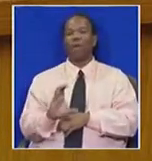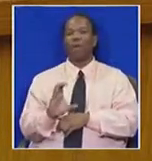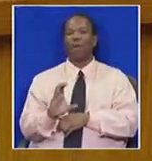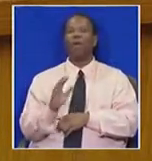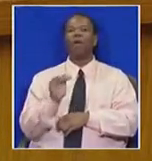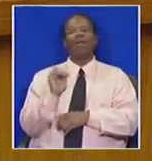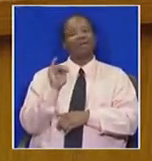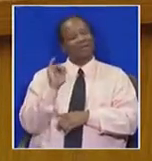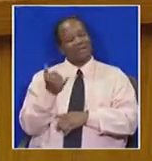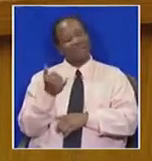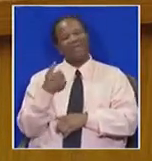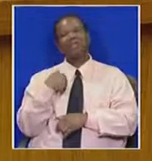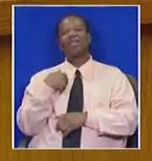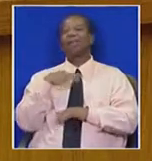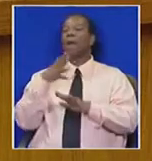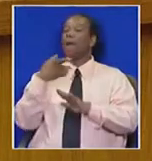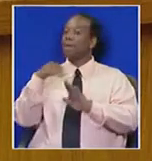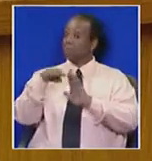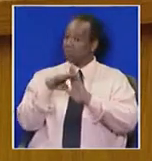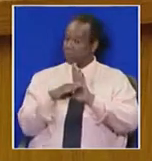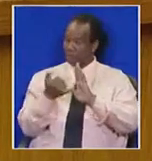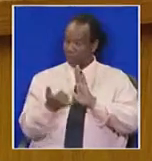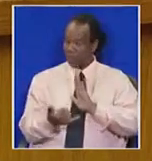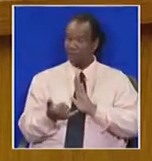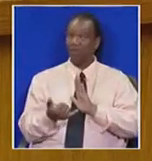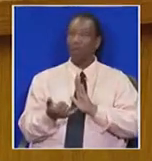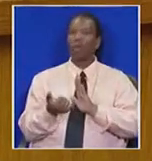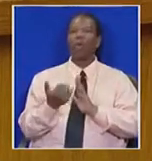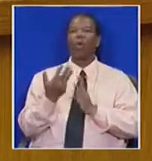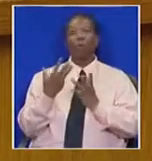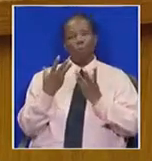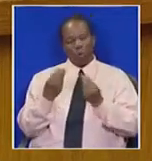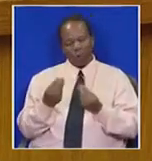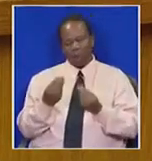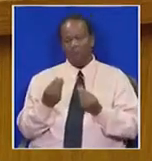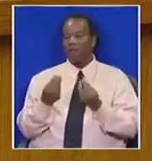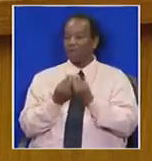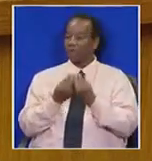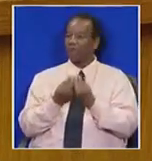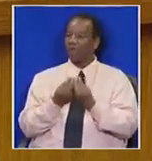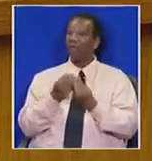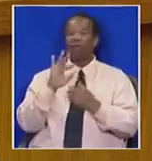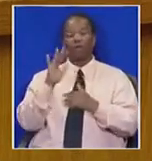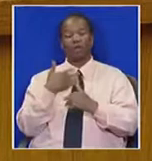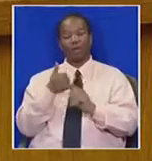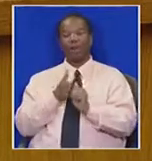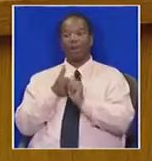of this province, as well as organized formations, will be all hands on deck on the directives of SONA.